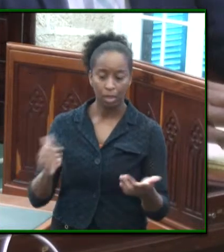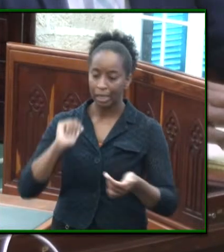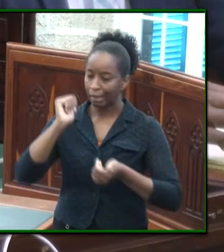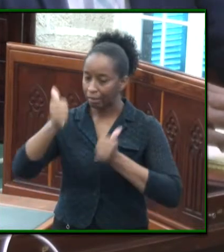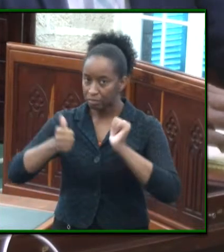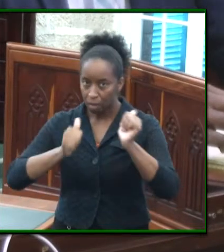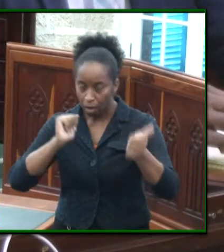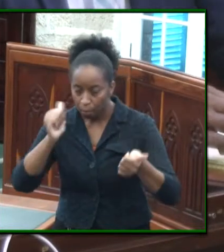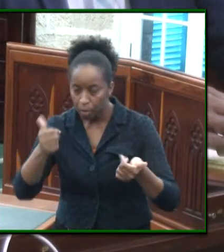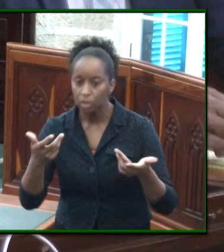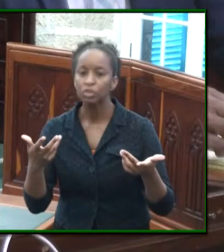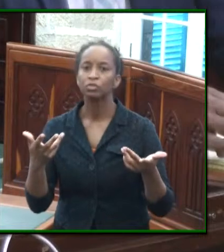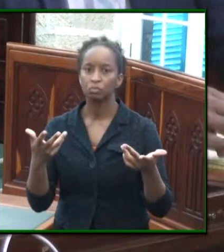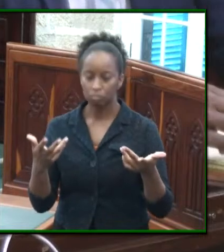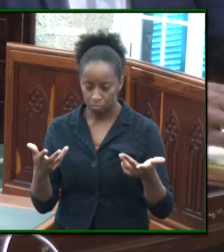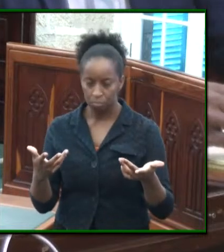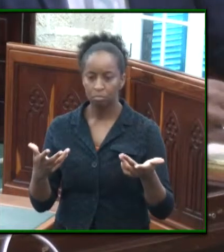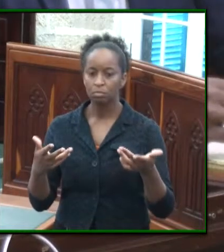The police service